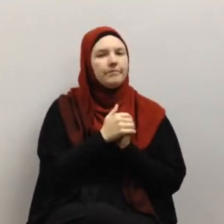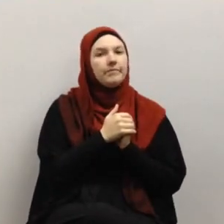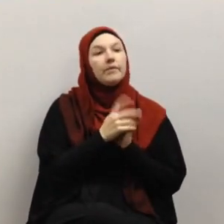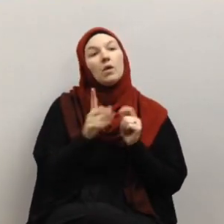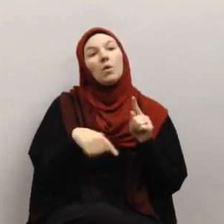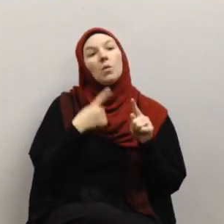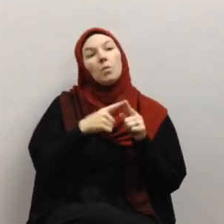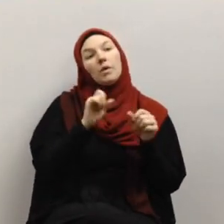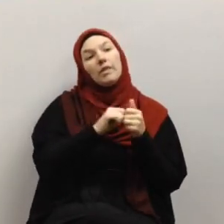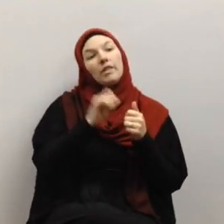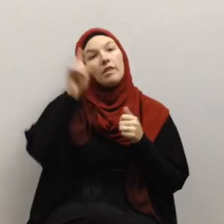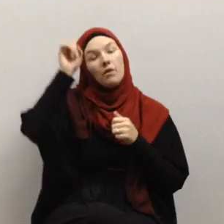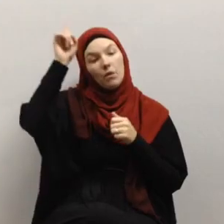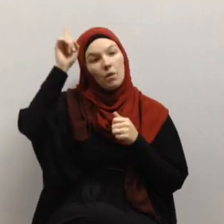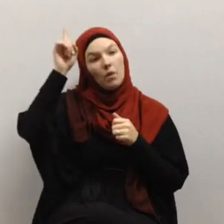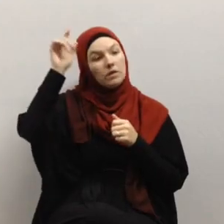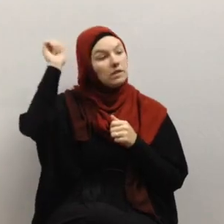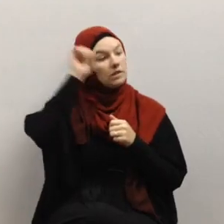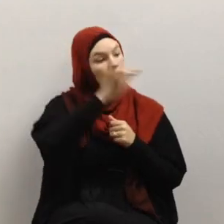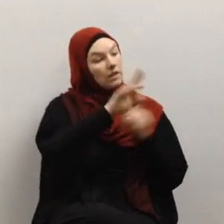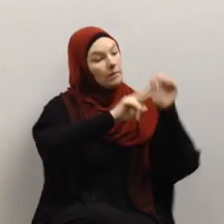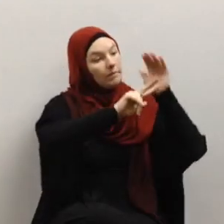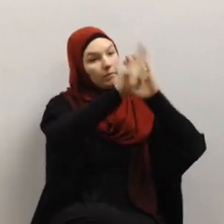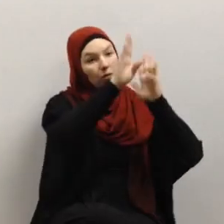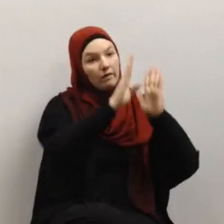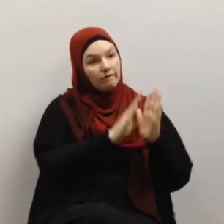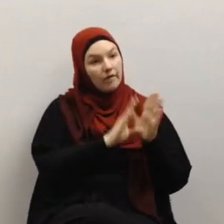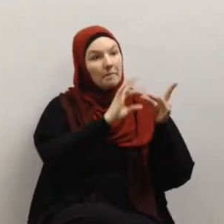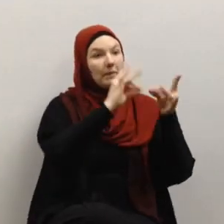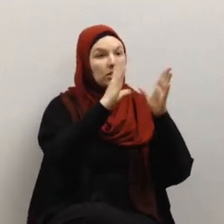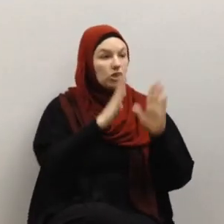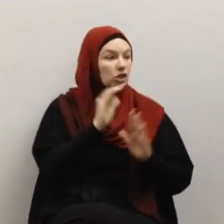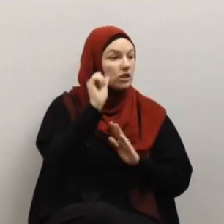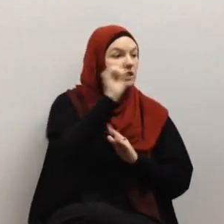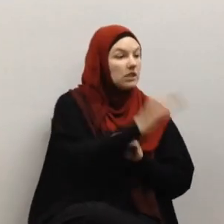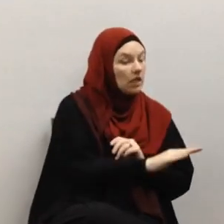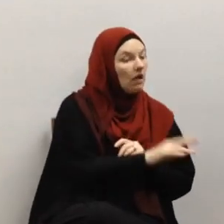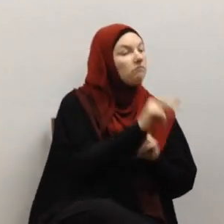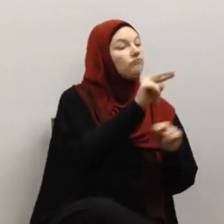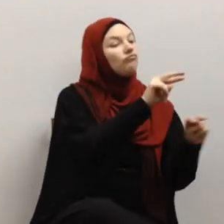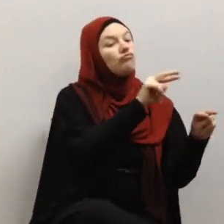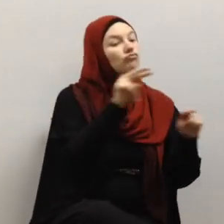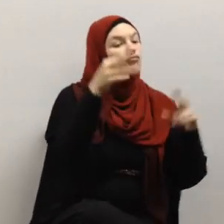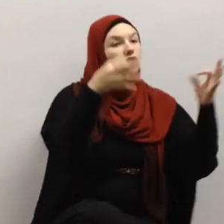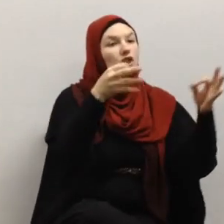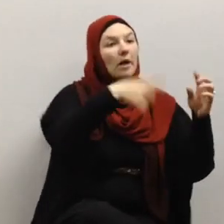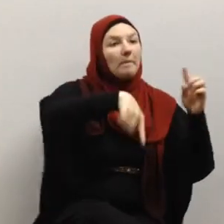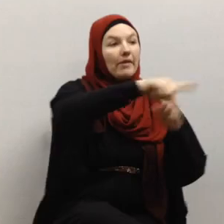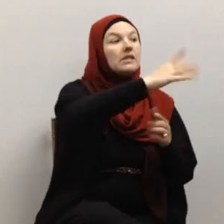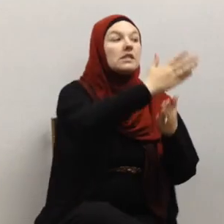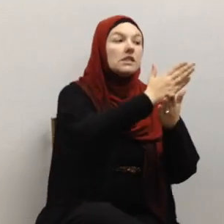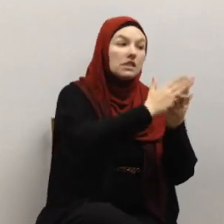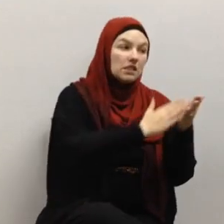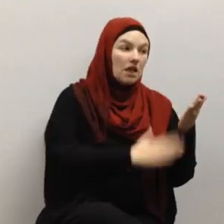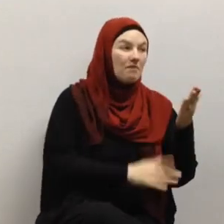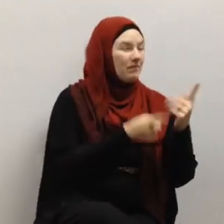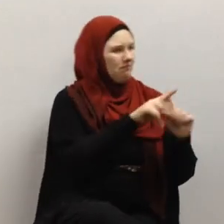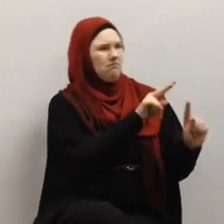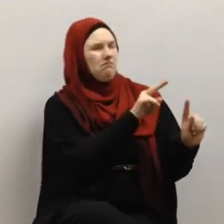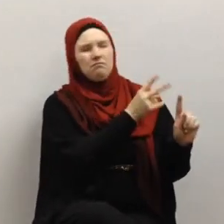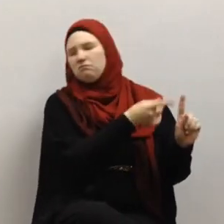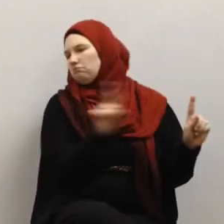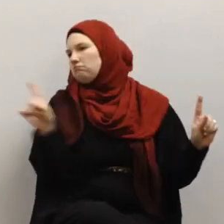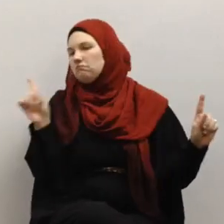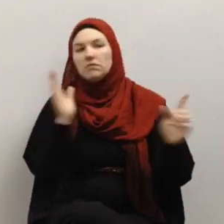When they are invited to the book of Allah to judge among them, some of them will turn away